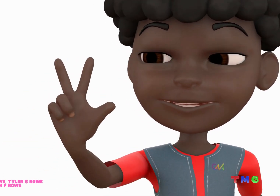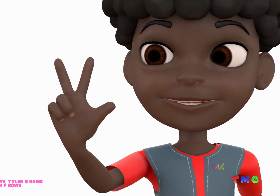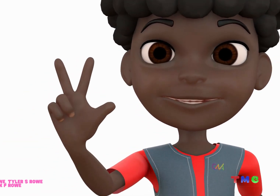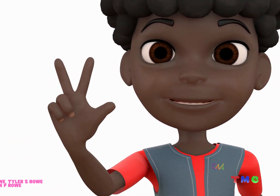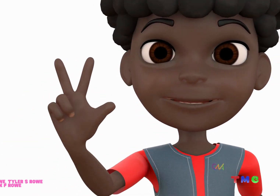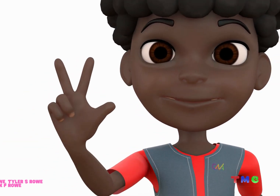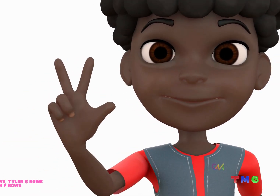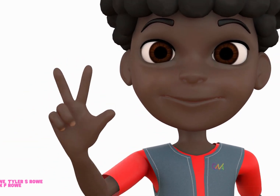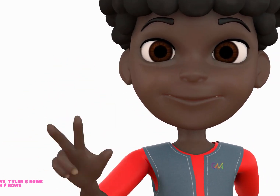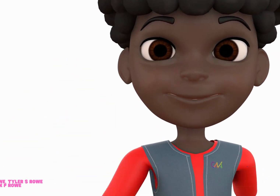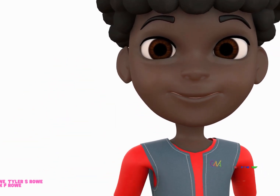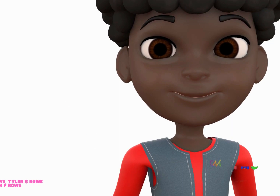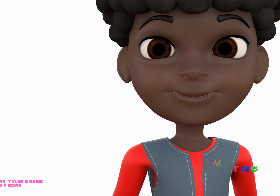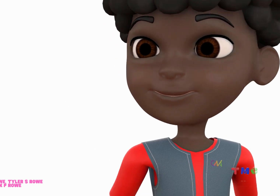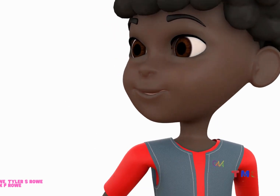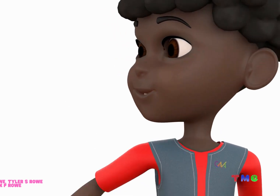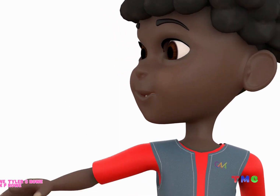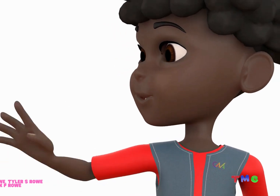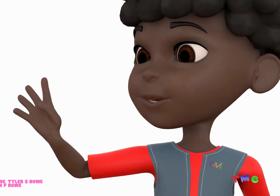3,